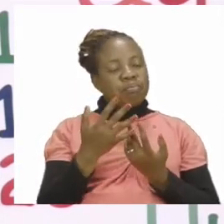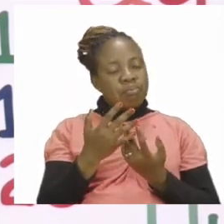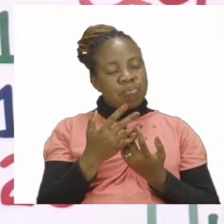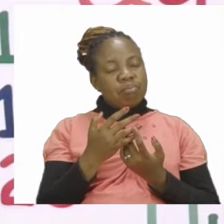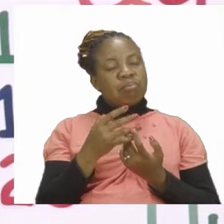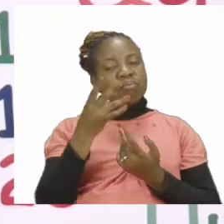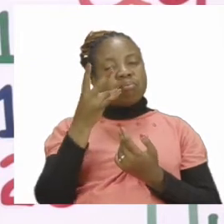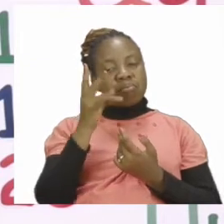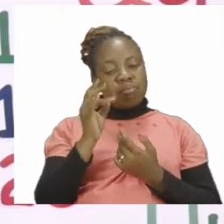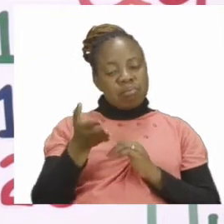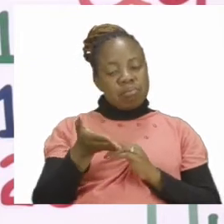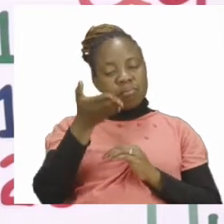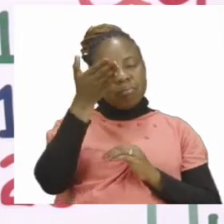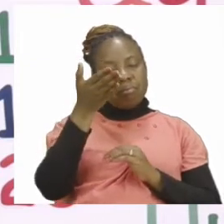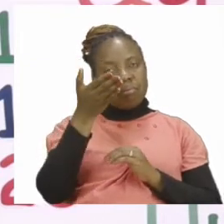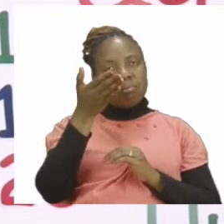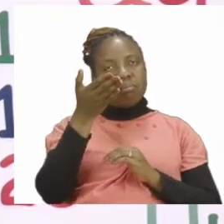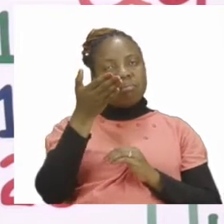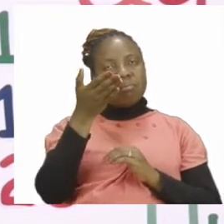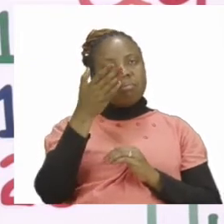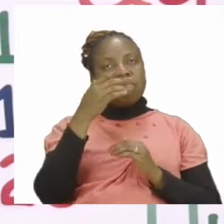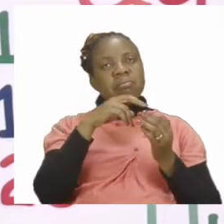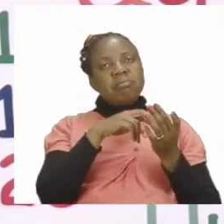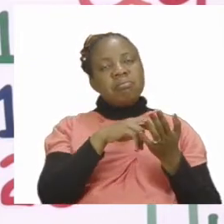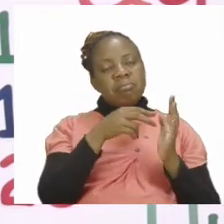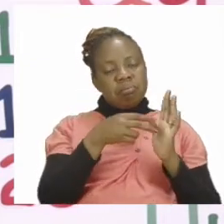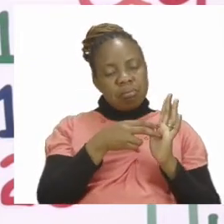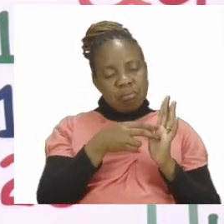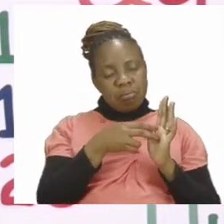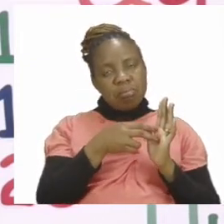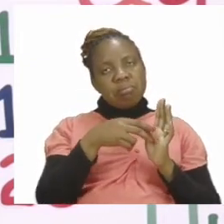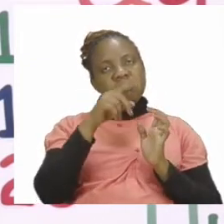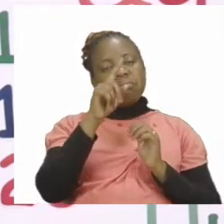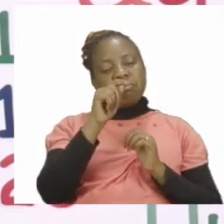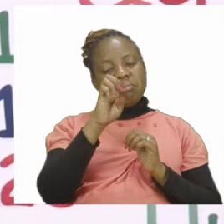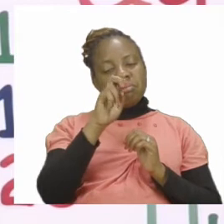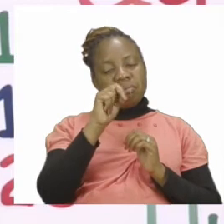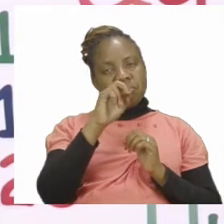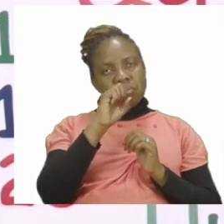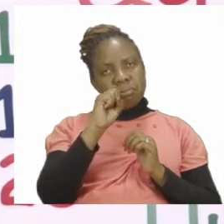tens will now increase. And if we round it off to the nearest 10,